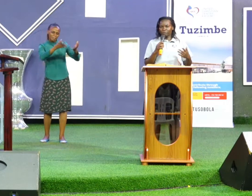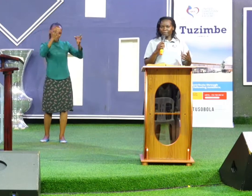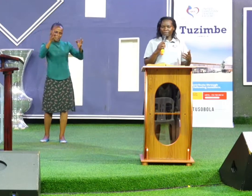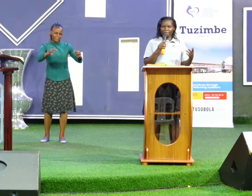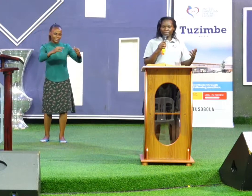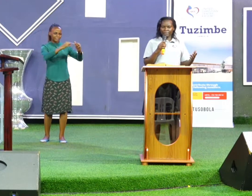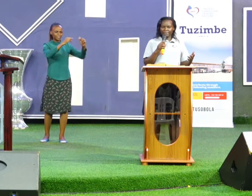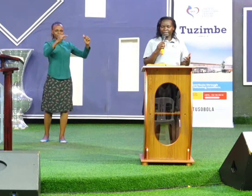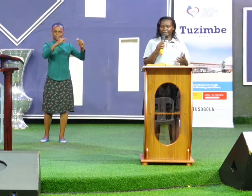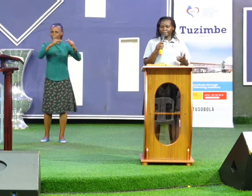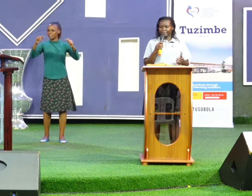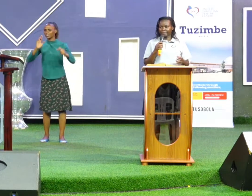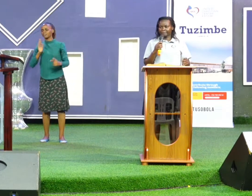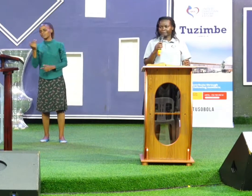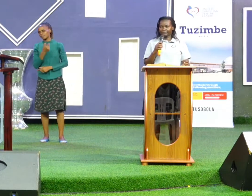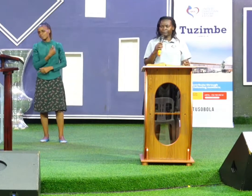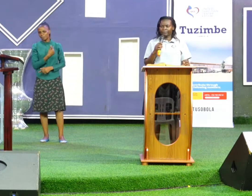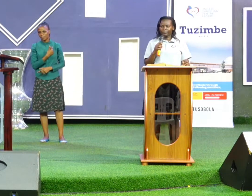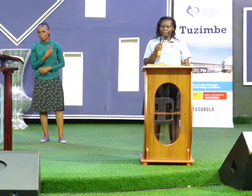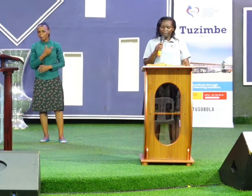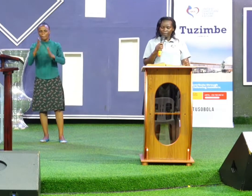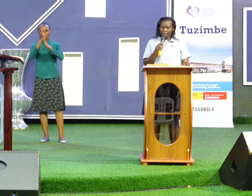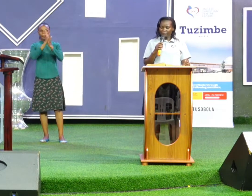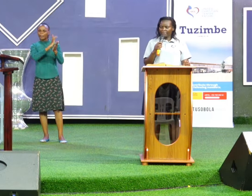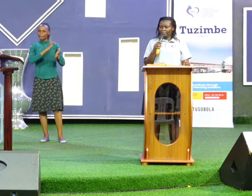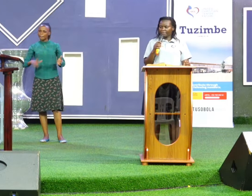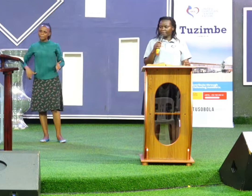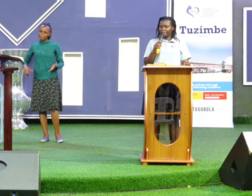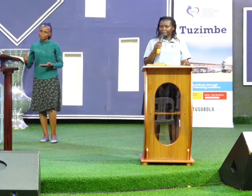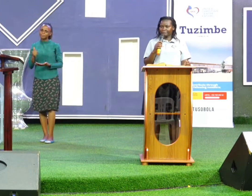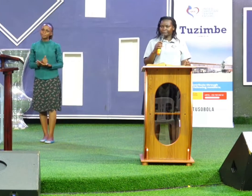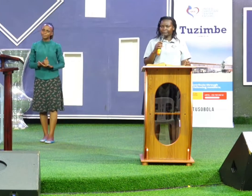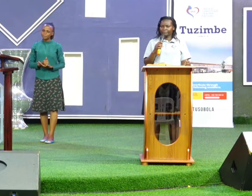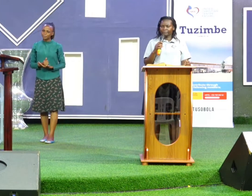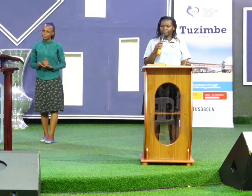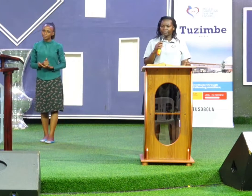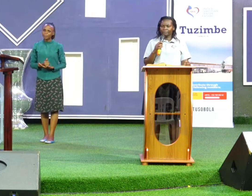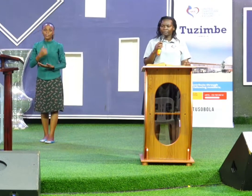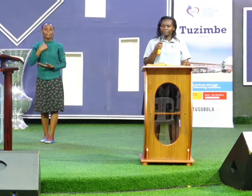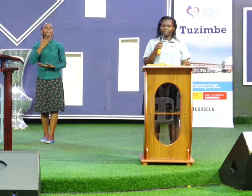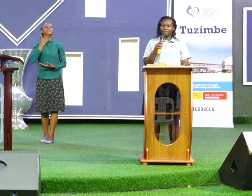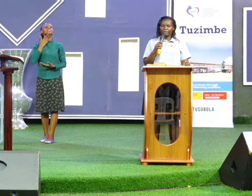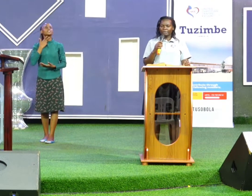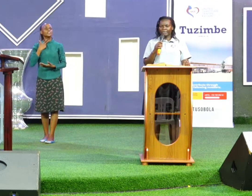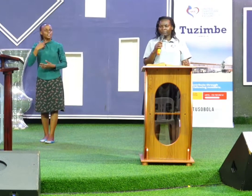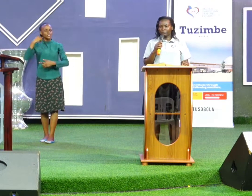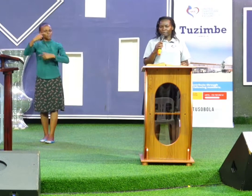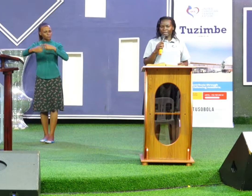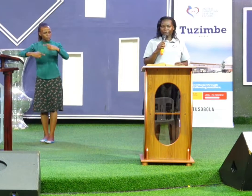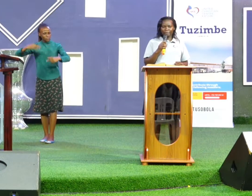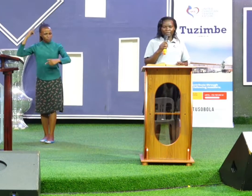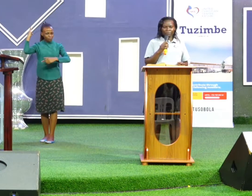frightening. Praise the Lord. I need to take it a little